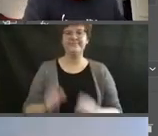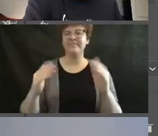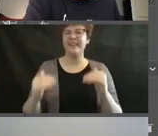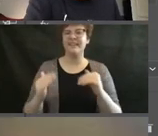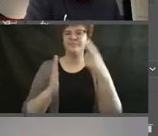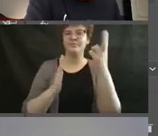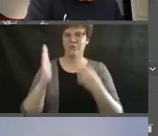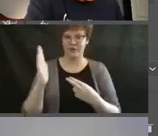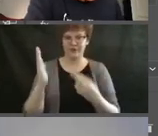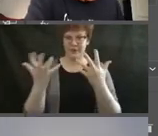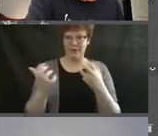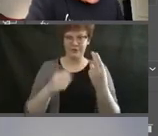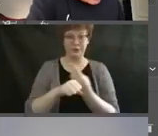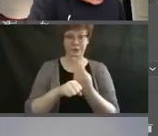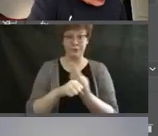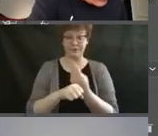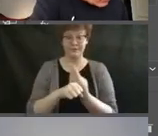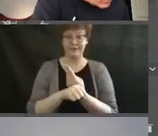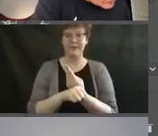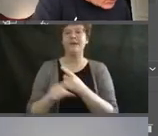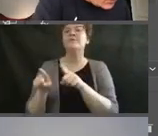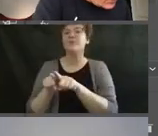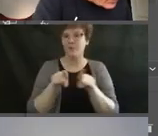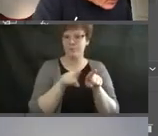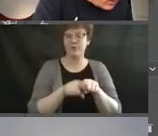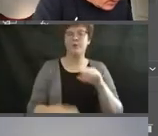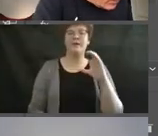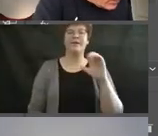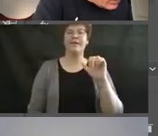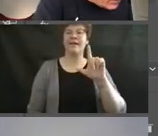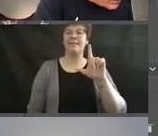to use is also a calligraphic brush.